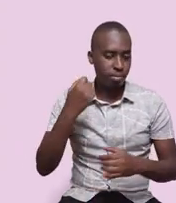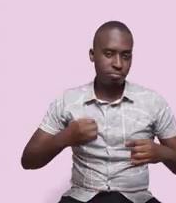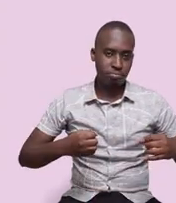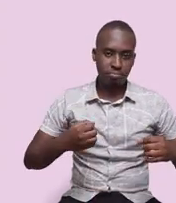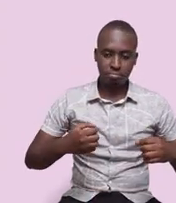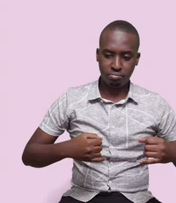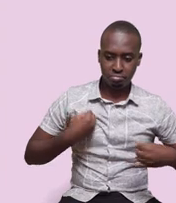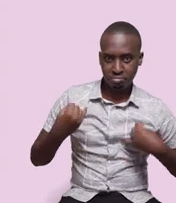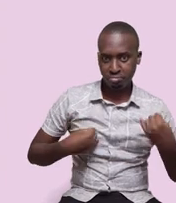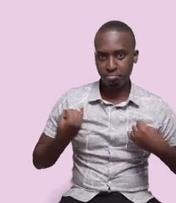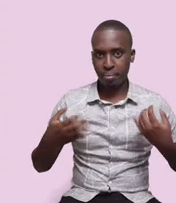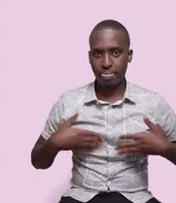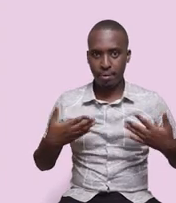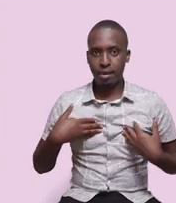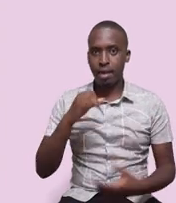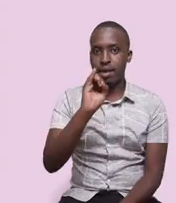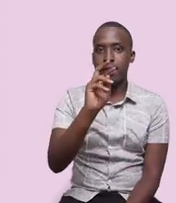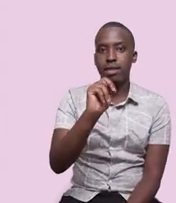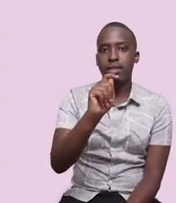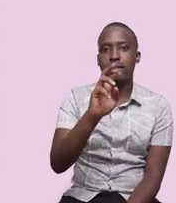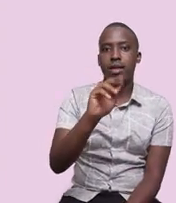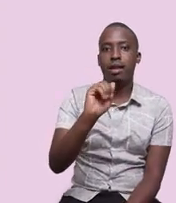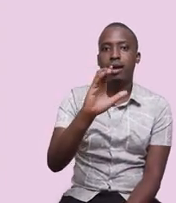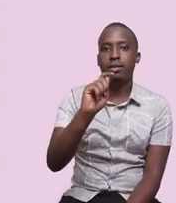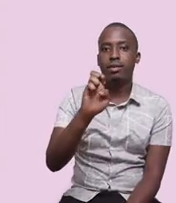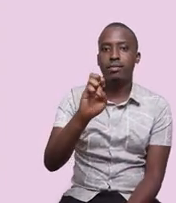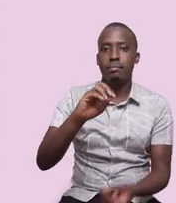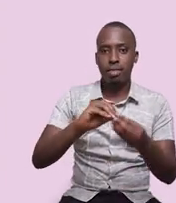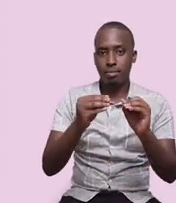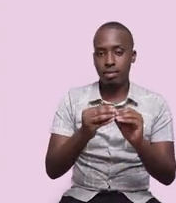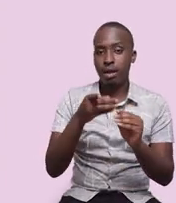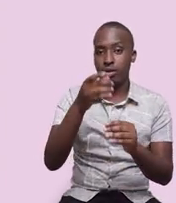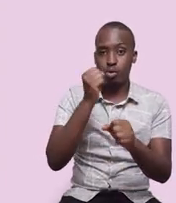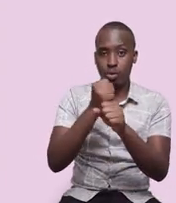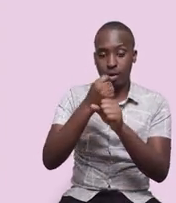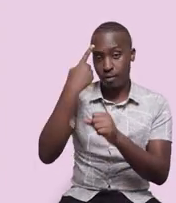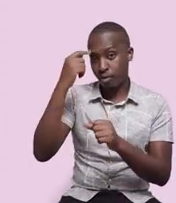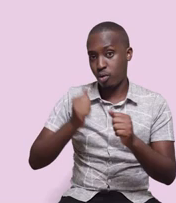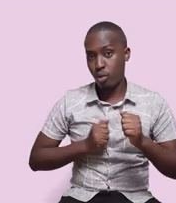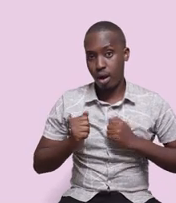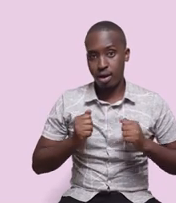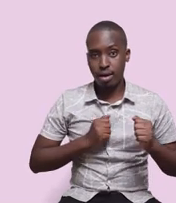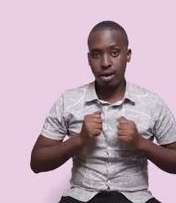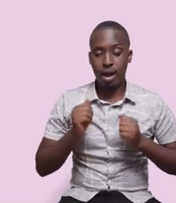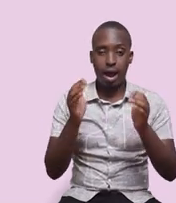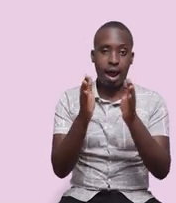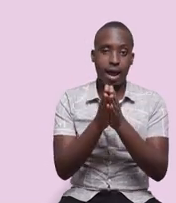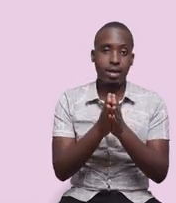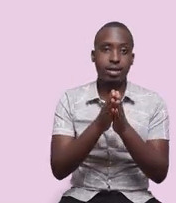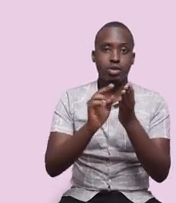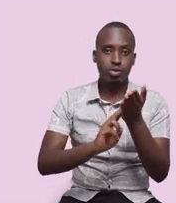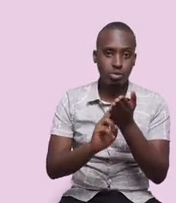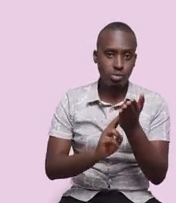enjoy. Interactive mathematics used here is customized for Rwanda and it